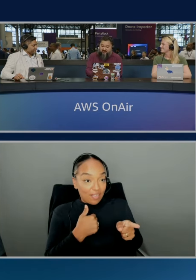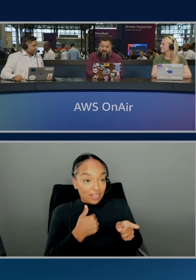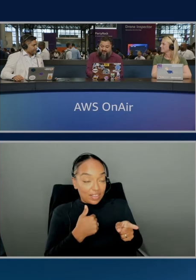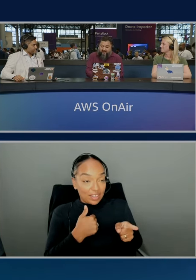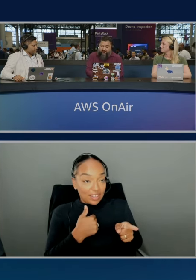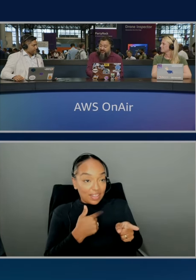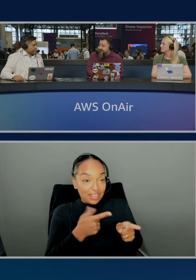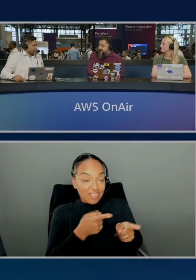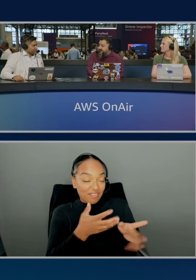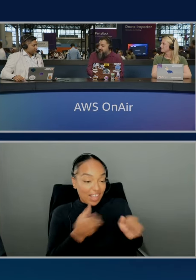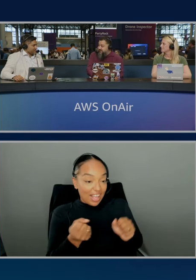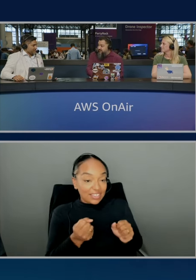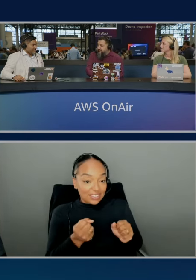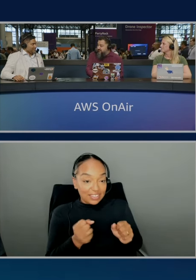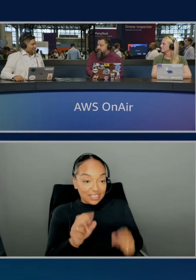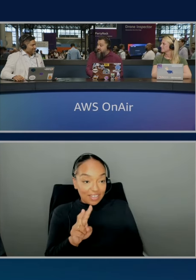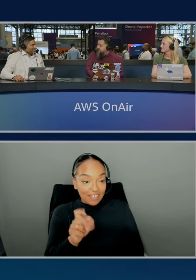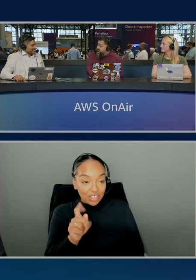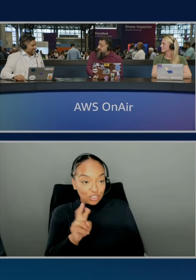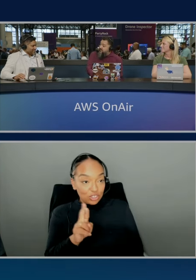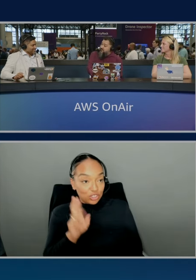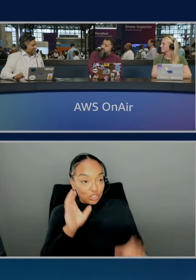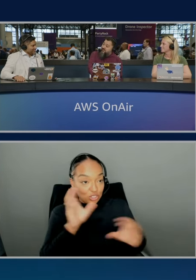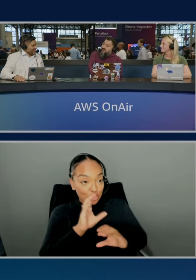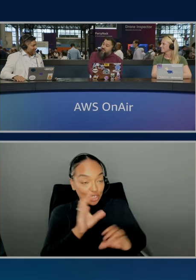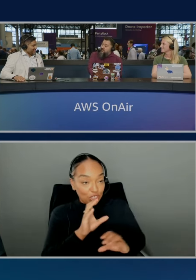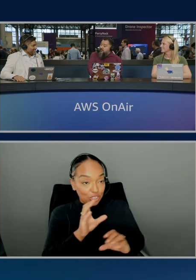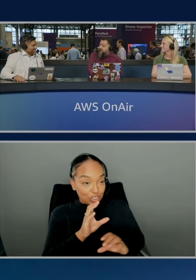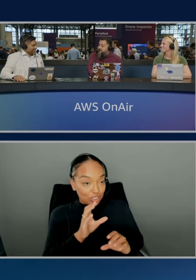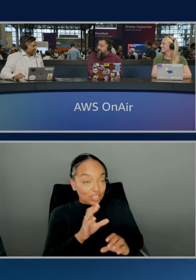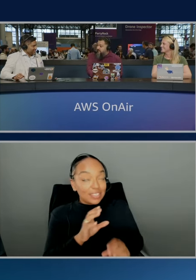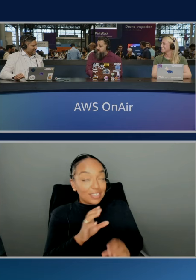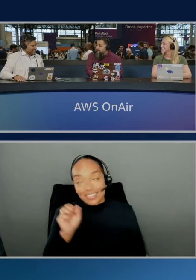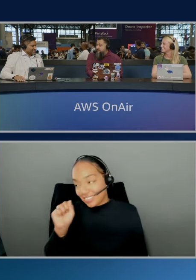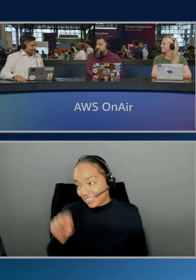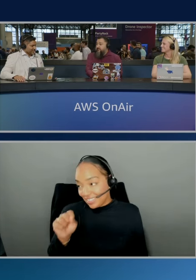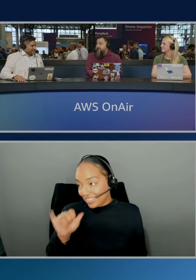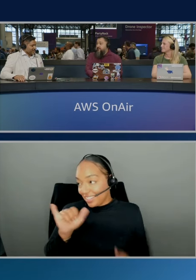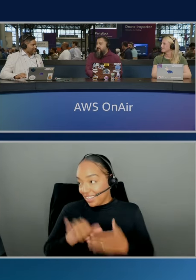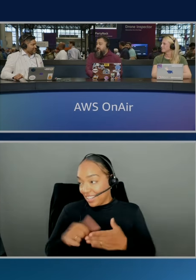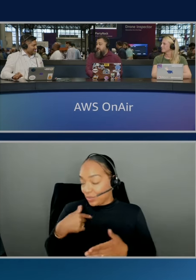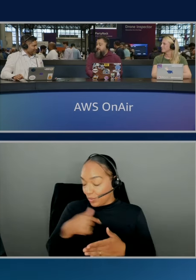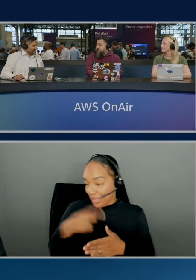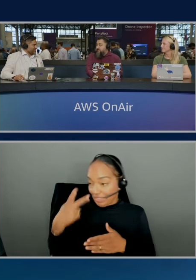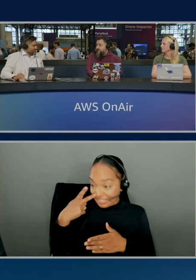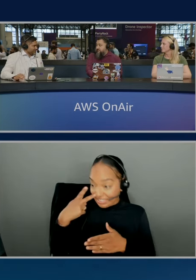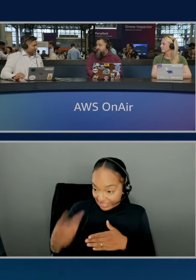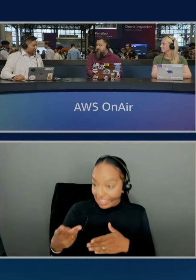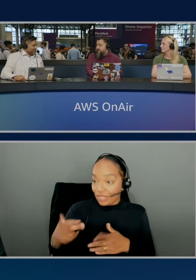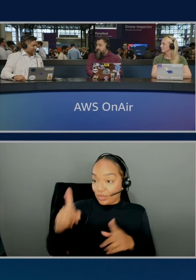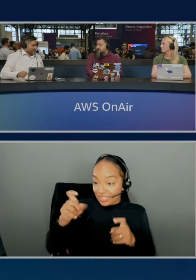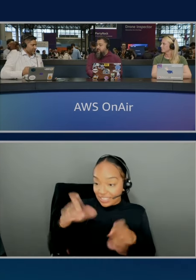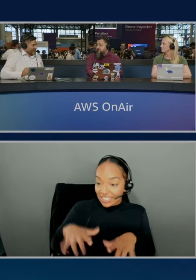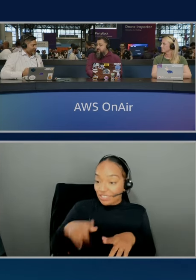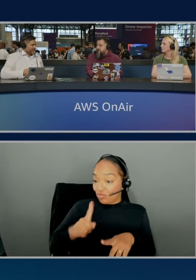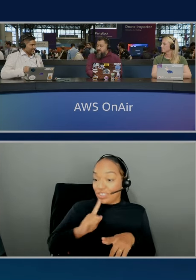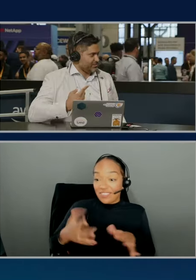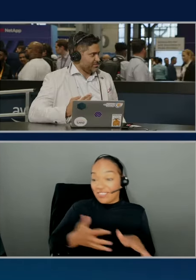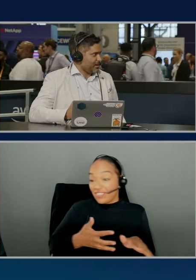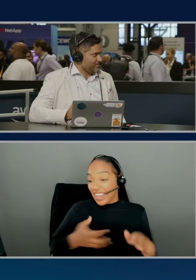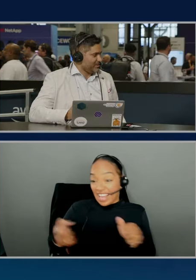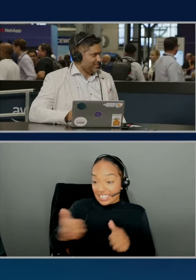search that we've got on AWS? Yep. That's exactly what we've seen and tested. It's the fastest vector search option in terms of